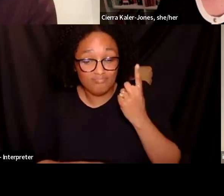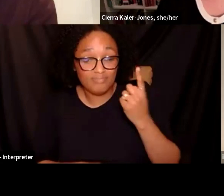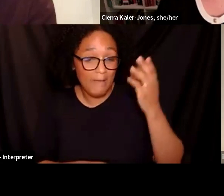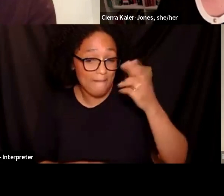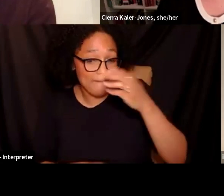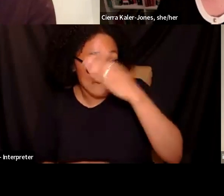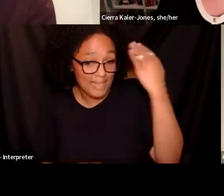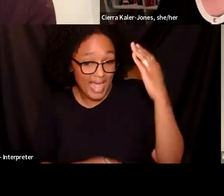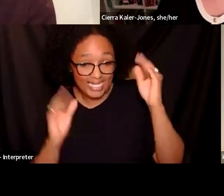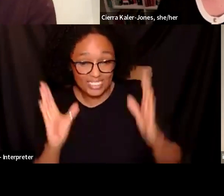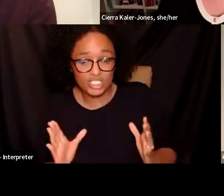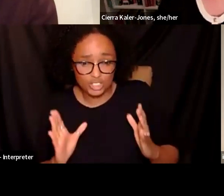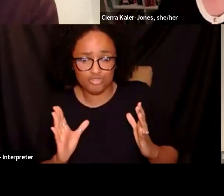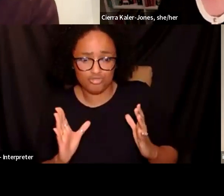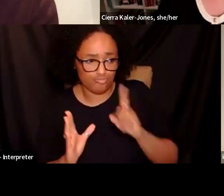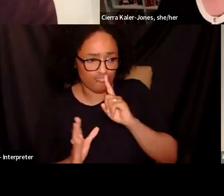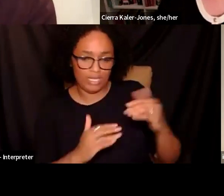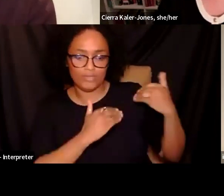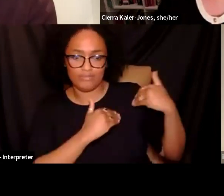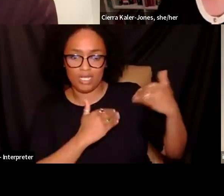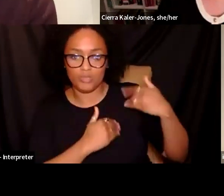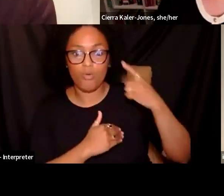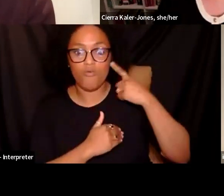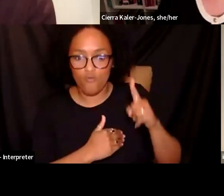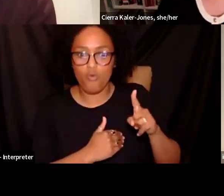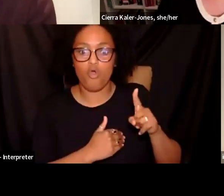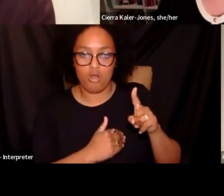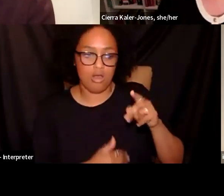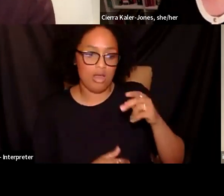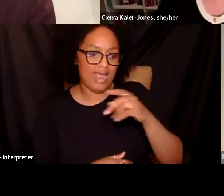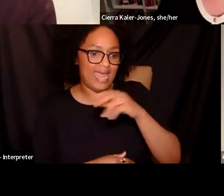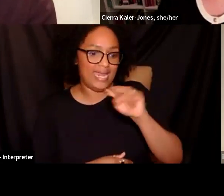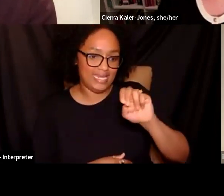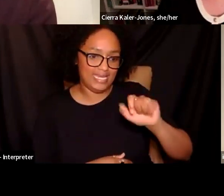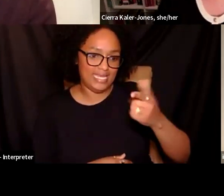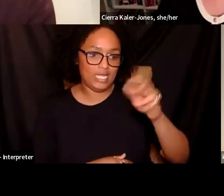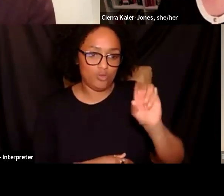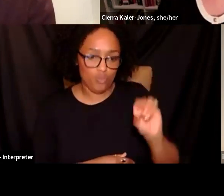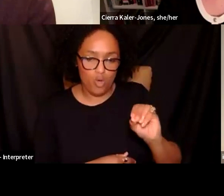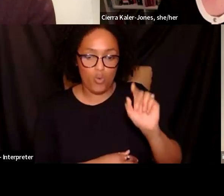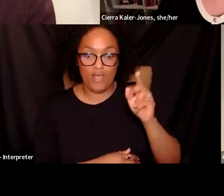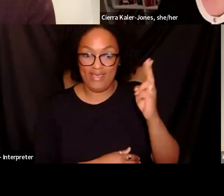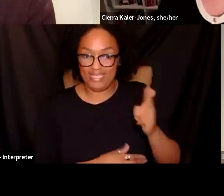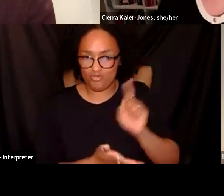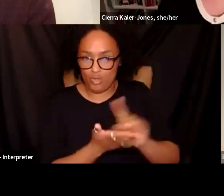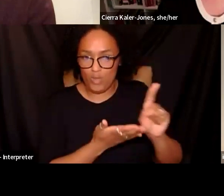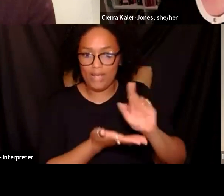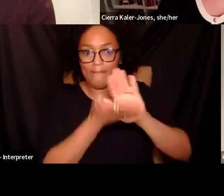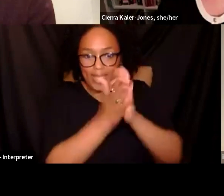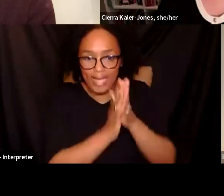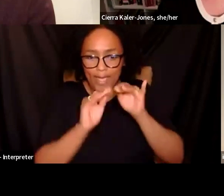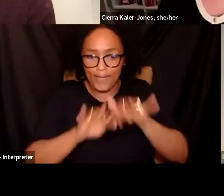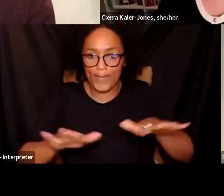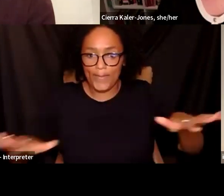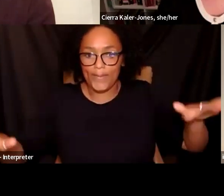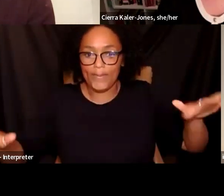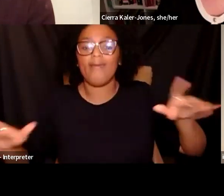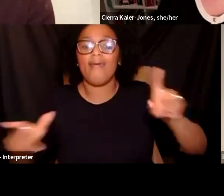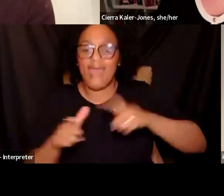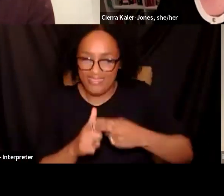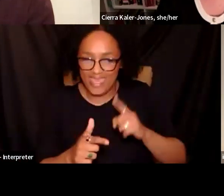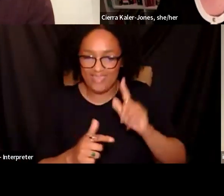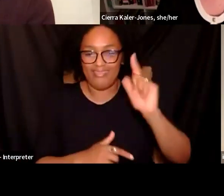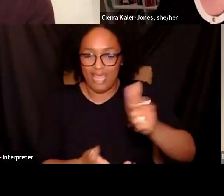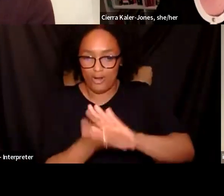responsible for popularizing Negro History Week and before it becomes Black History Month. And really through these kind